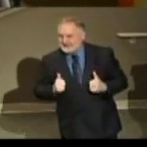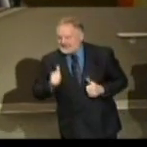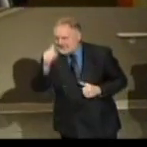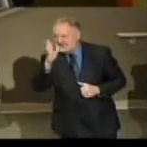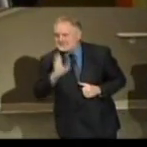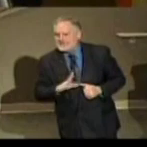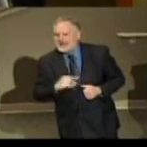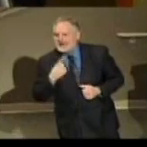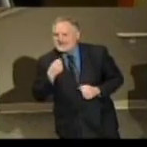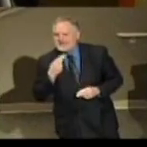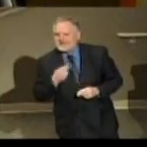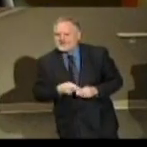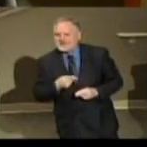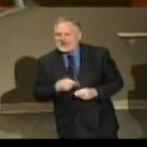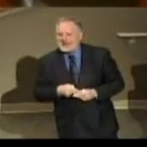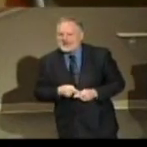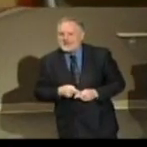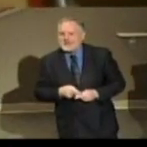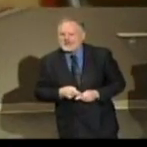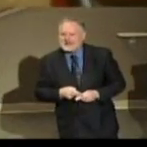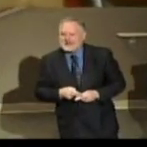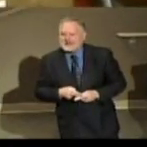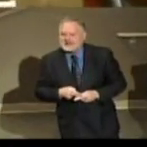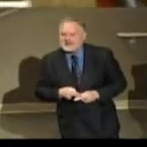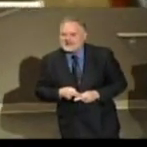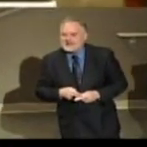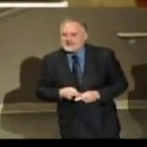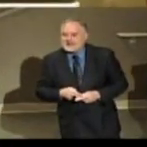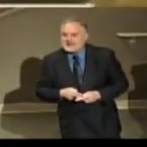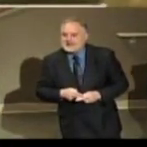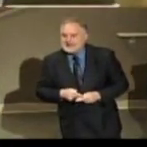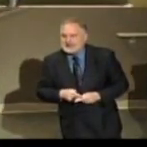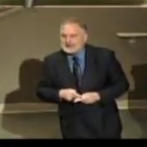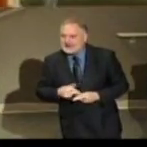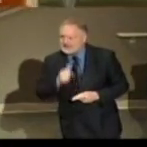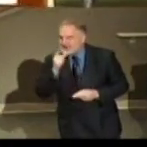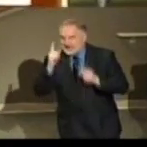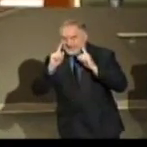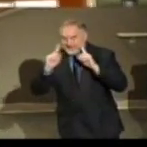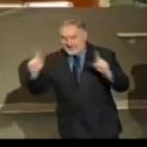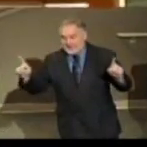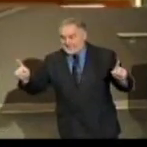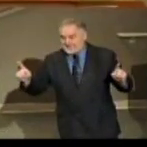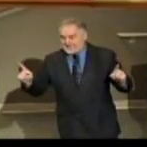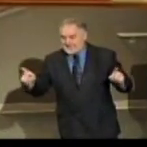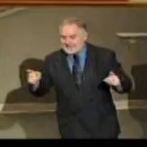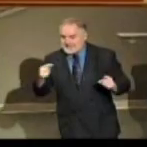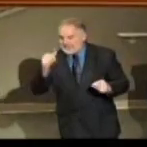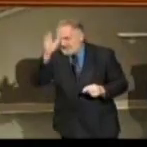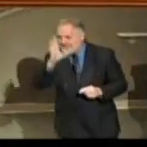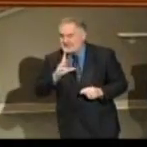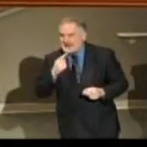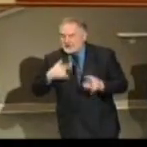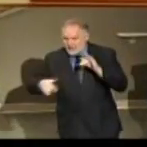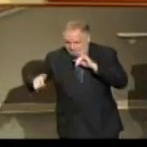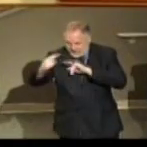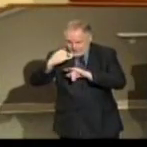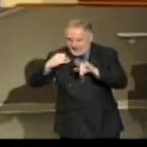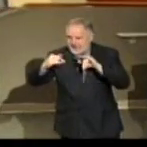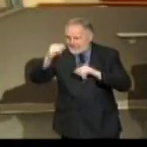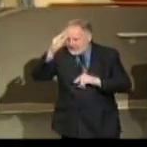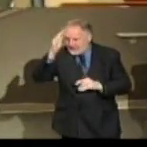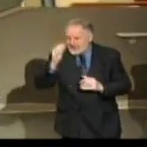a man whose name has gone down in infamy. He's a man who betrayed the very Son of God.